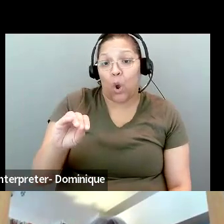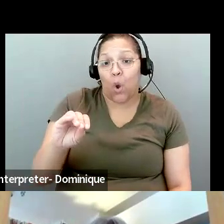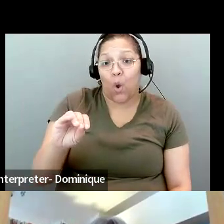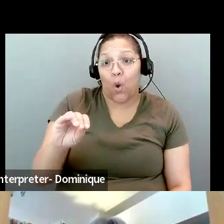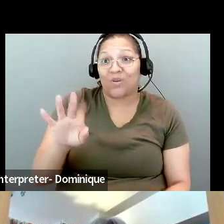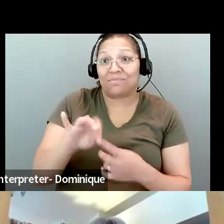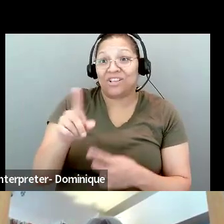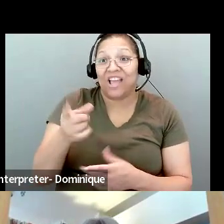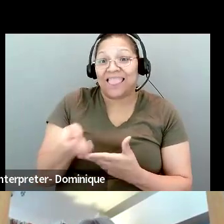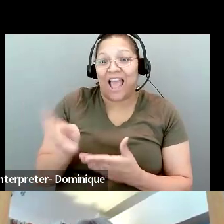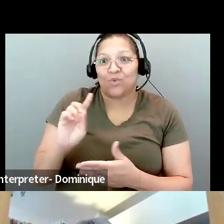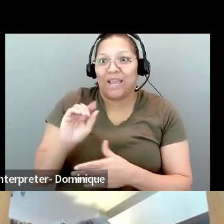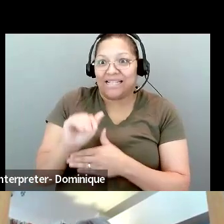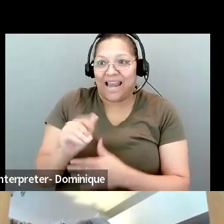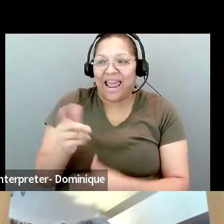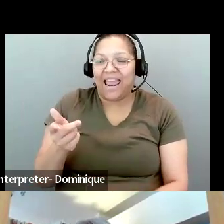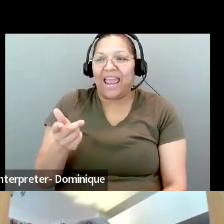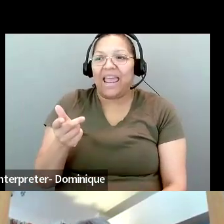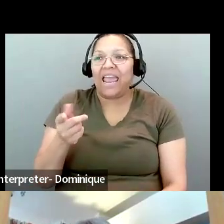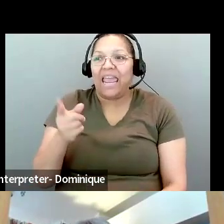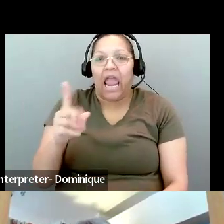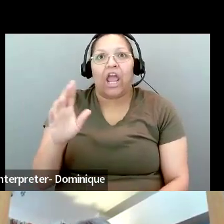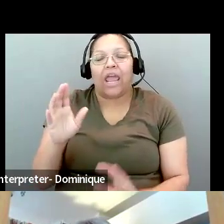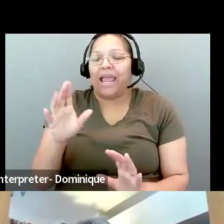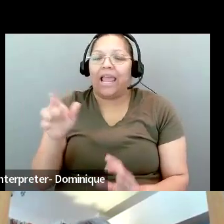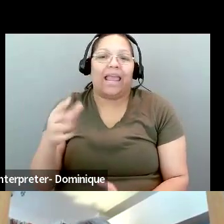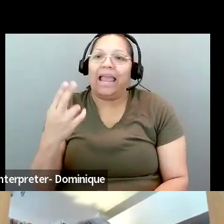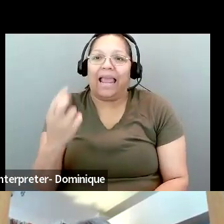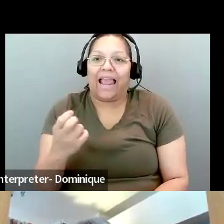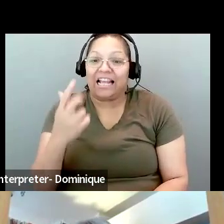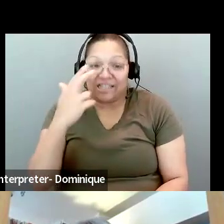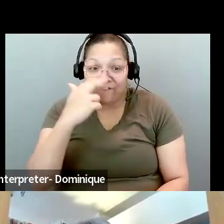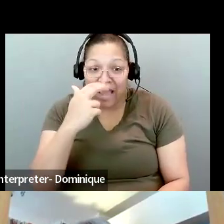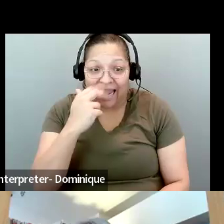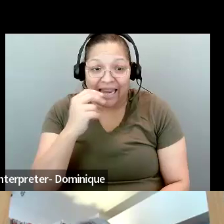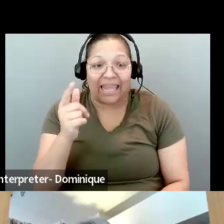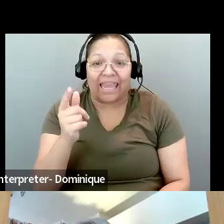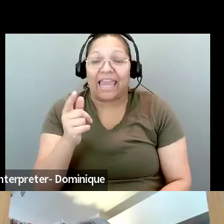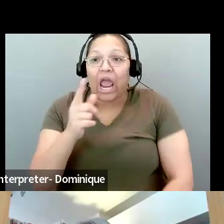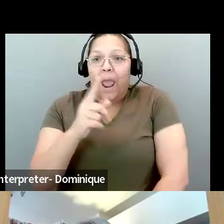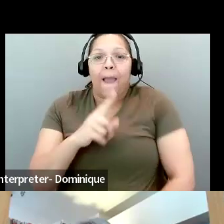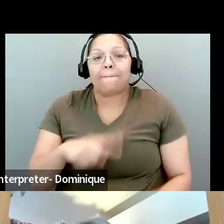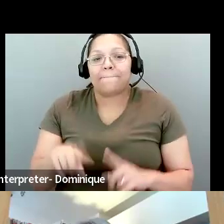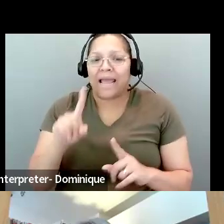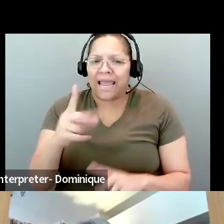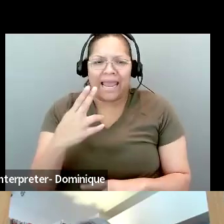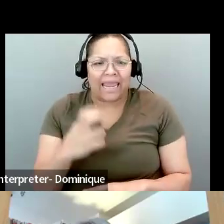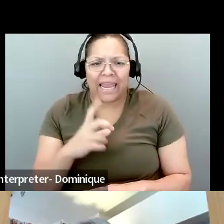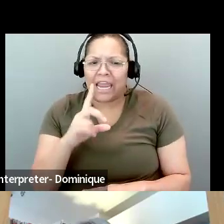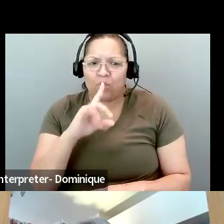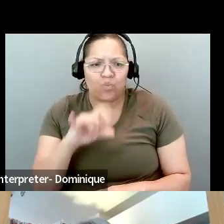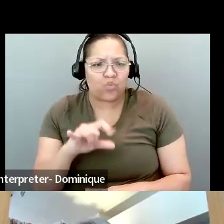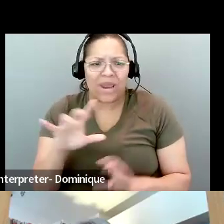week tonight. He did a big he always, he is funny and he's a comedian, but he really does some